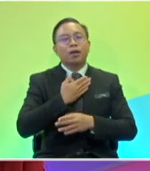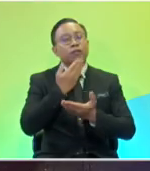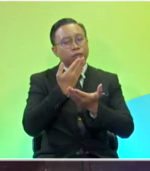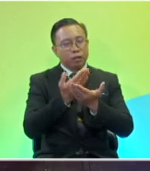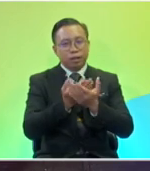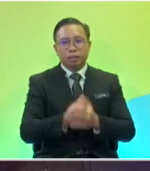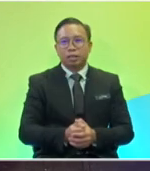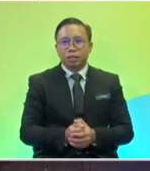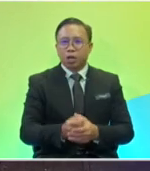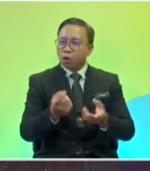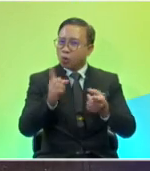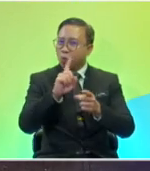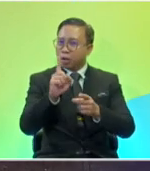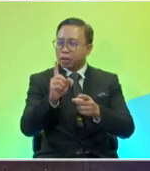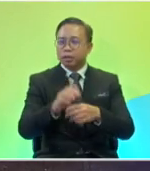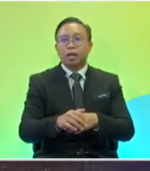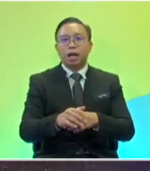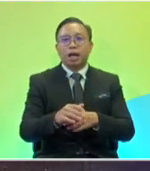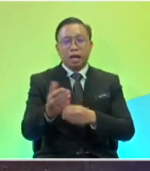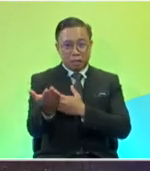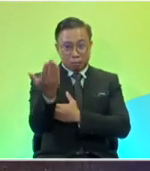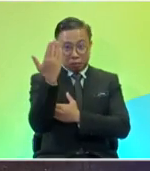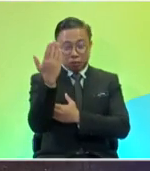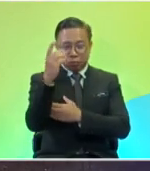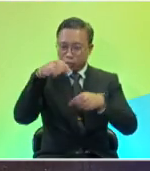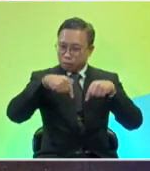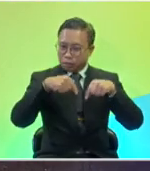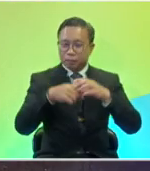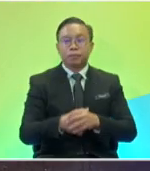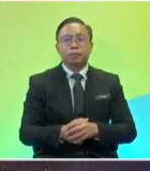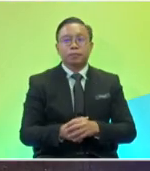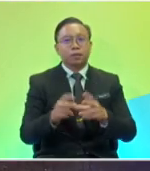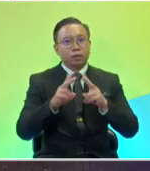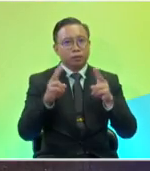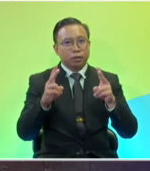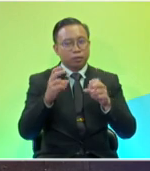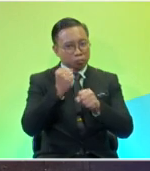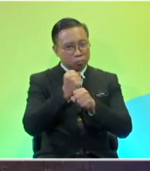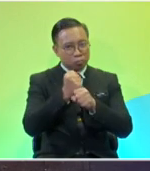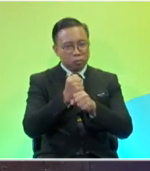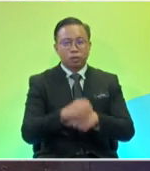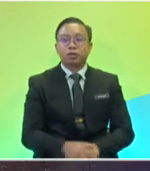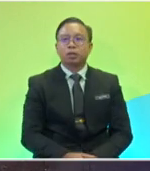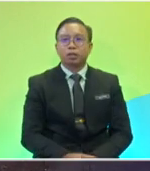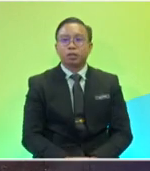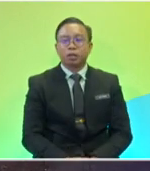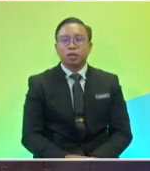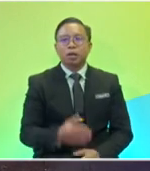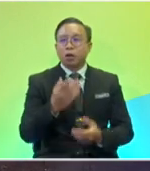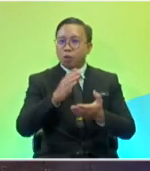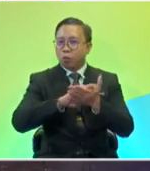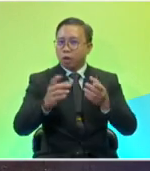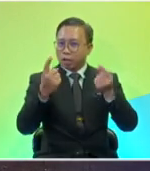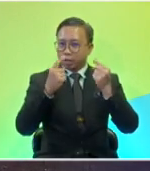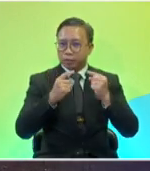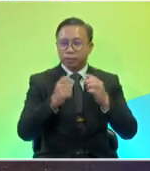you came from Penang? This morning. This morning. Yeah. That's very hardworking of you. You know, very lovely. So